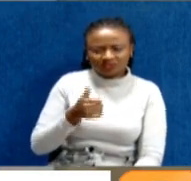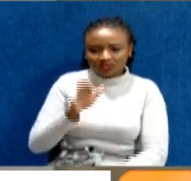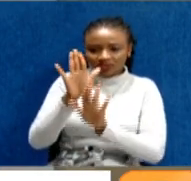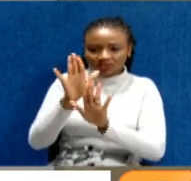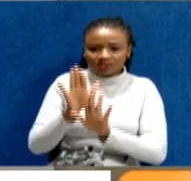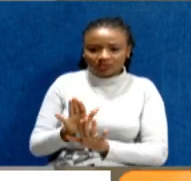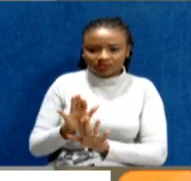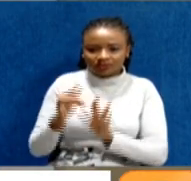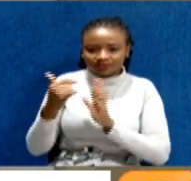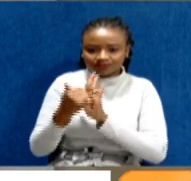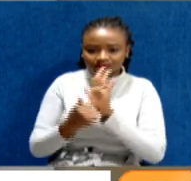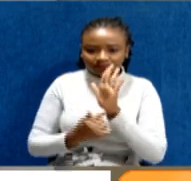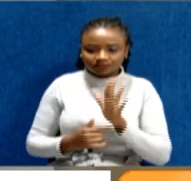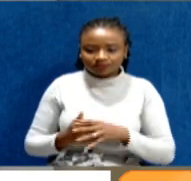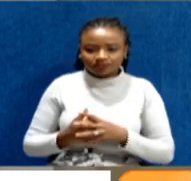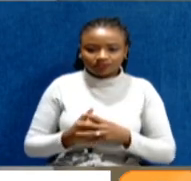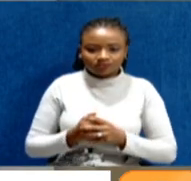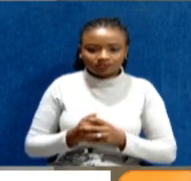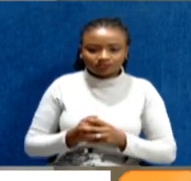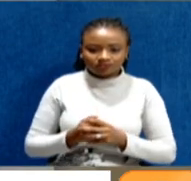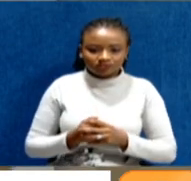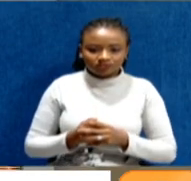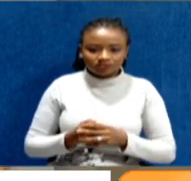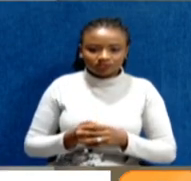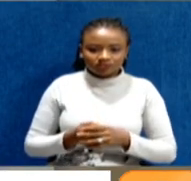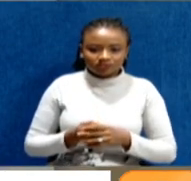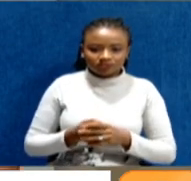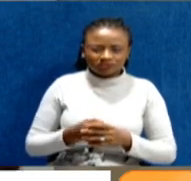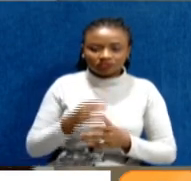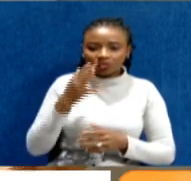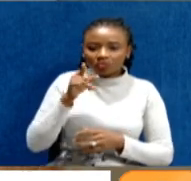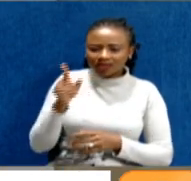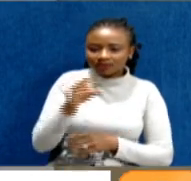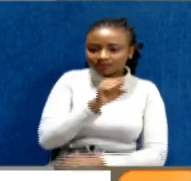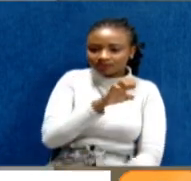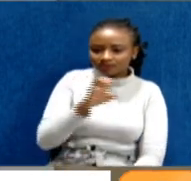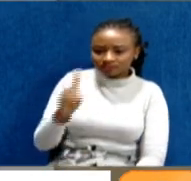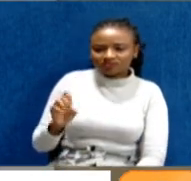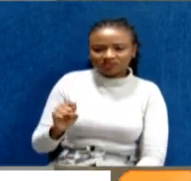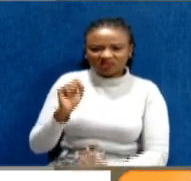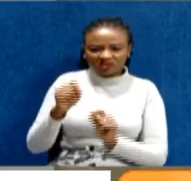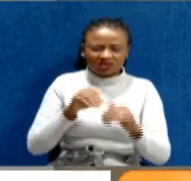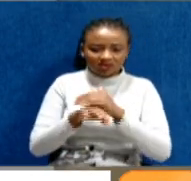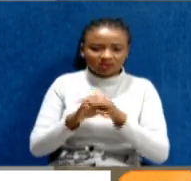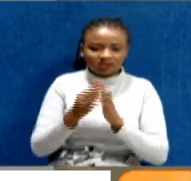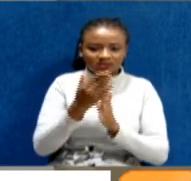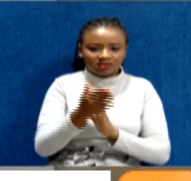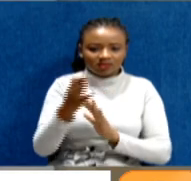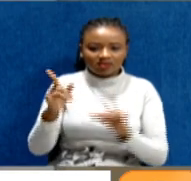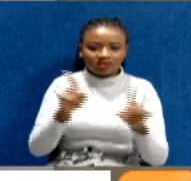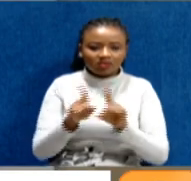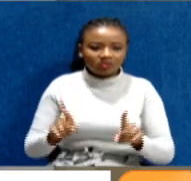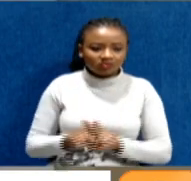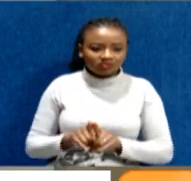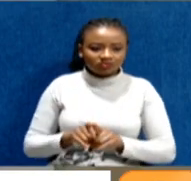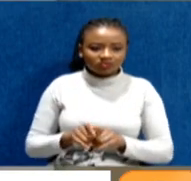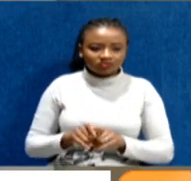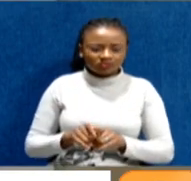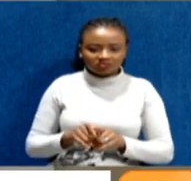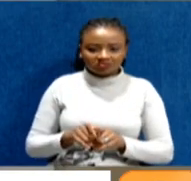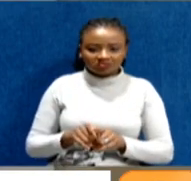a very important factor in production, because one, these seeds are available, and again, we don't lose